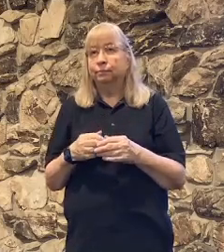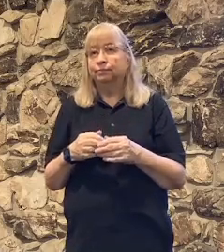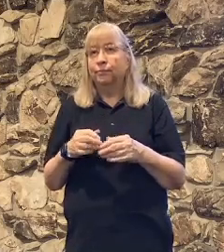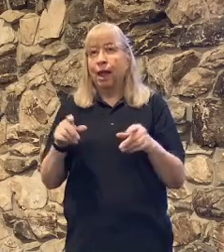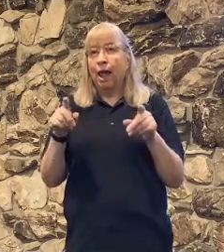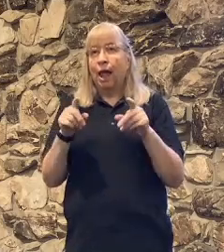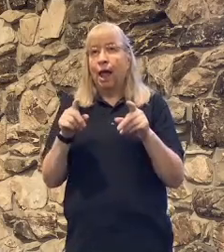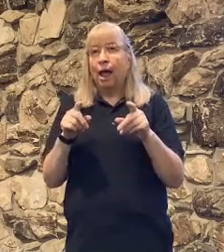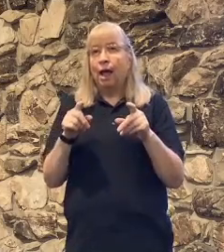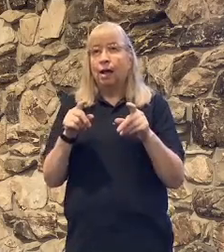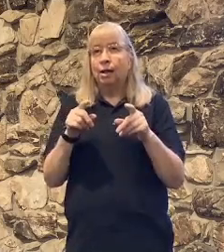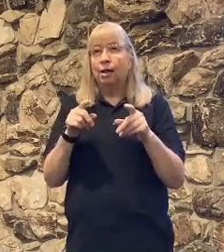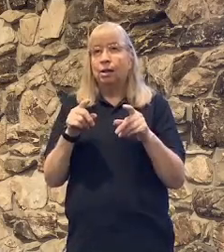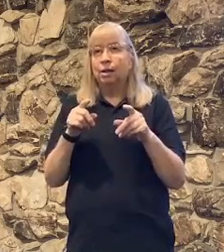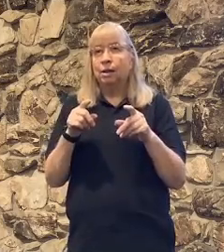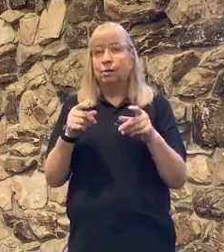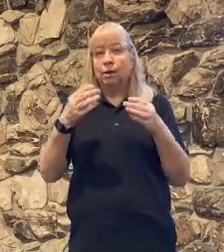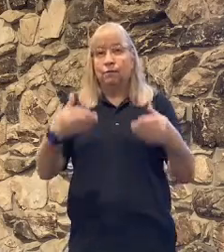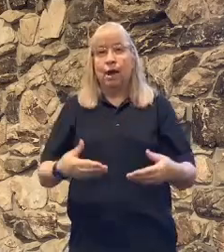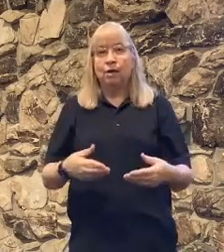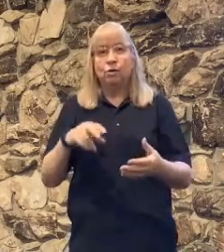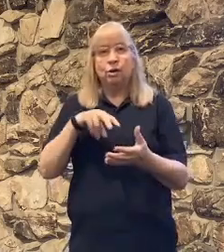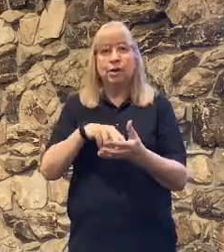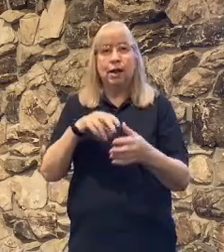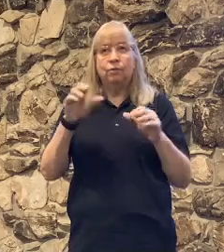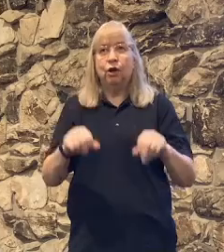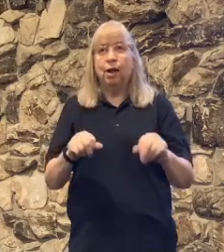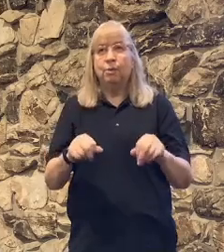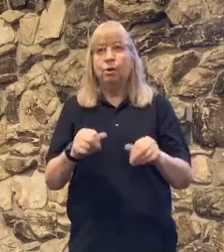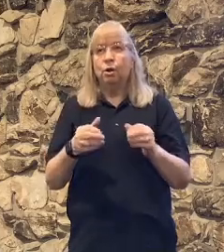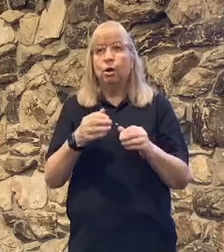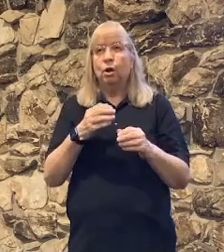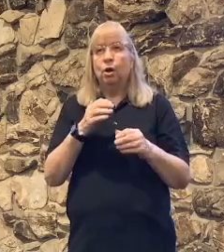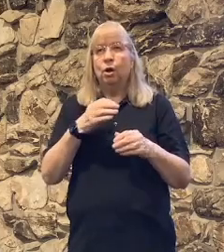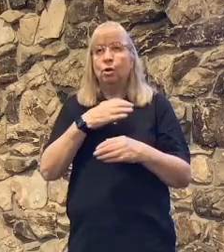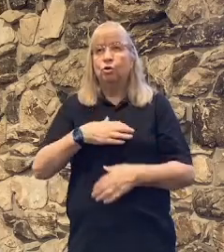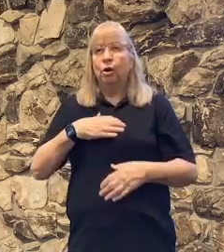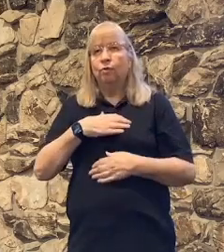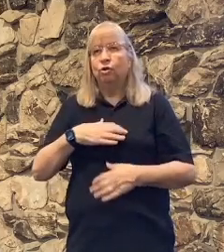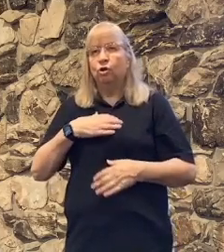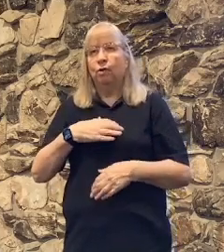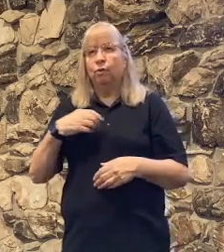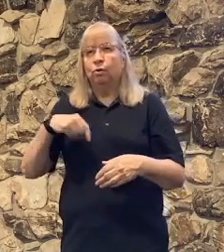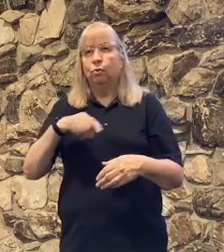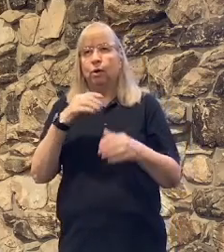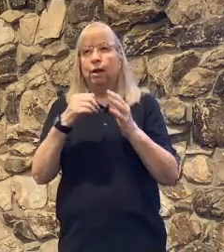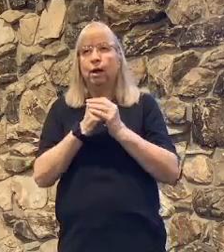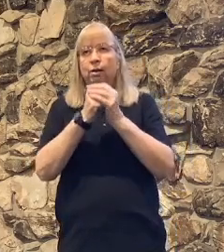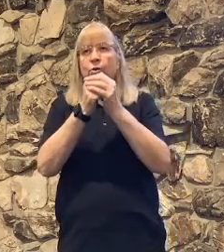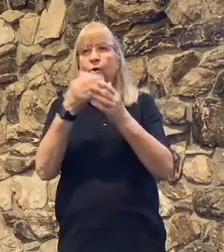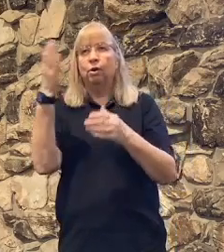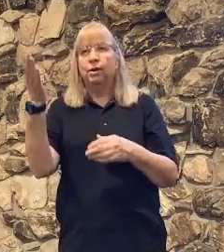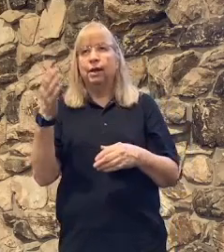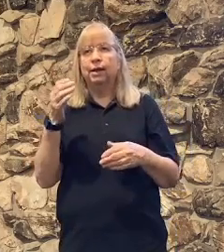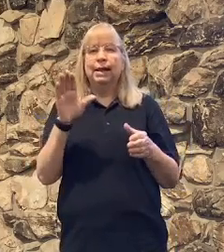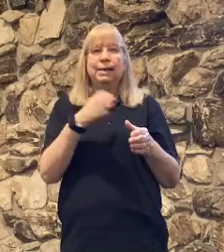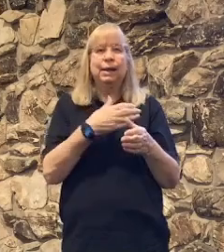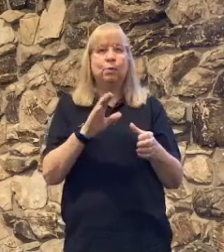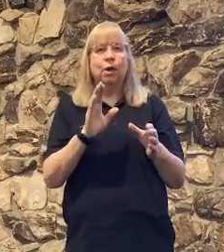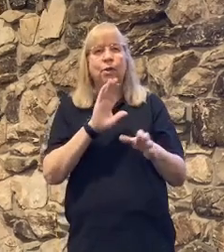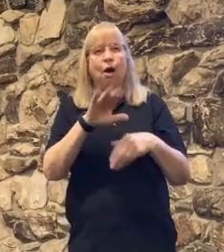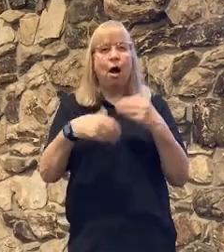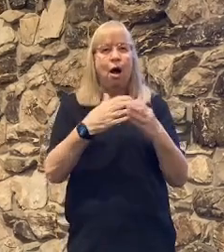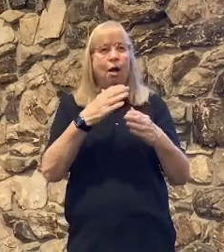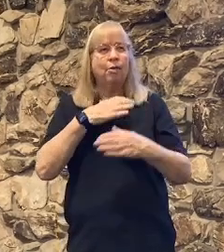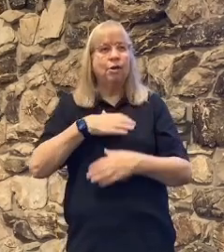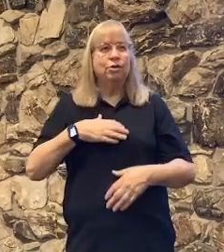as we invite you to stand if you are able. Joyful, joyful, we adore thee. And let's sing it with all the joy that we